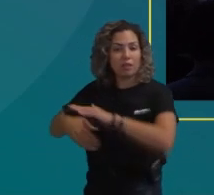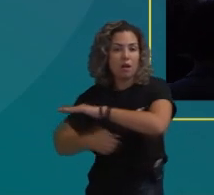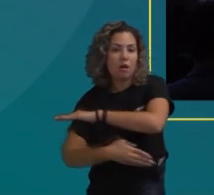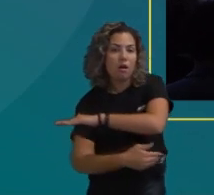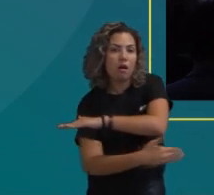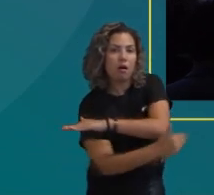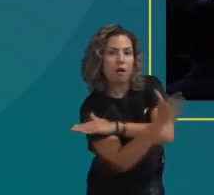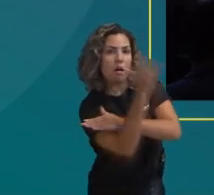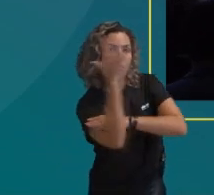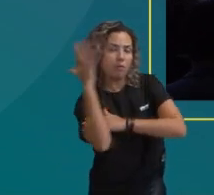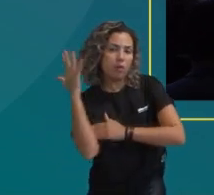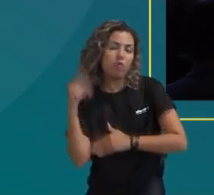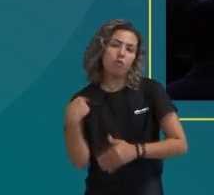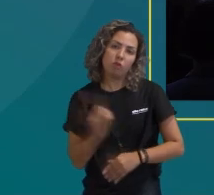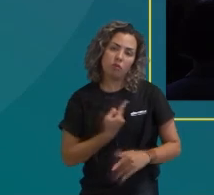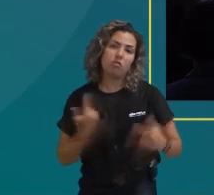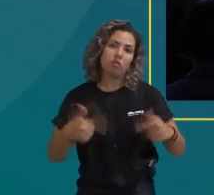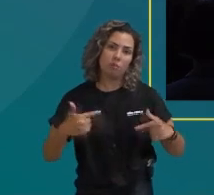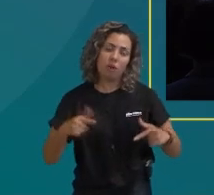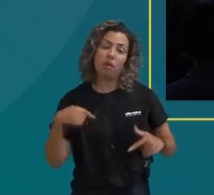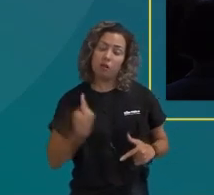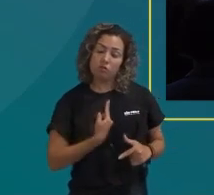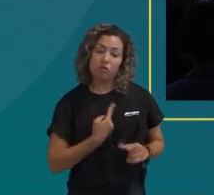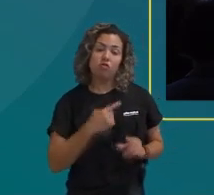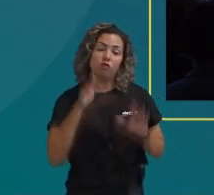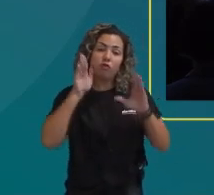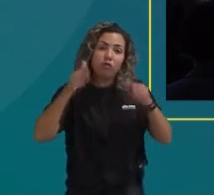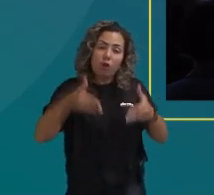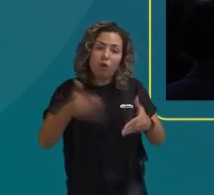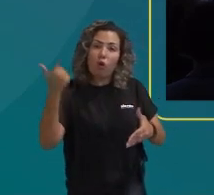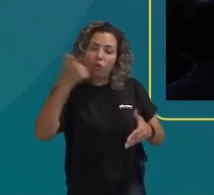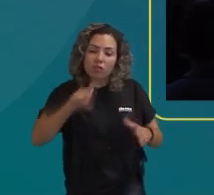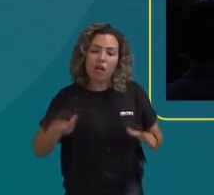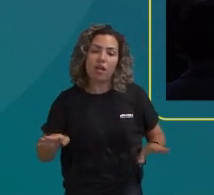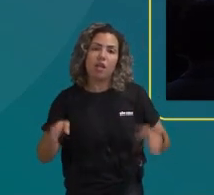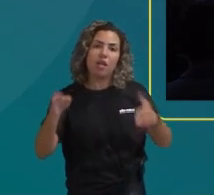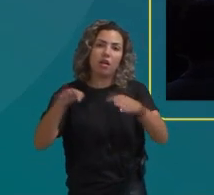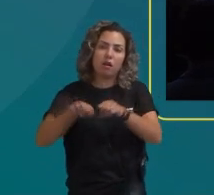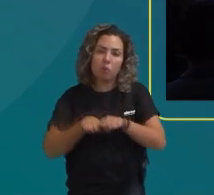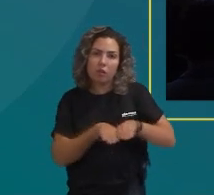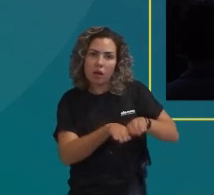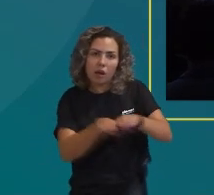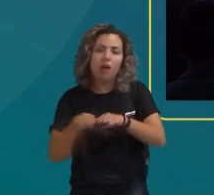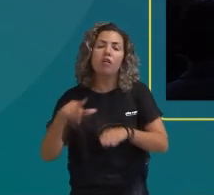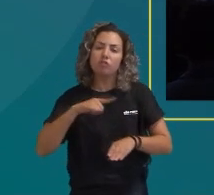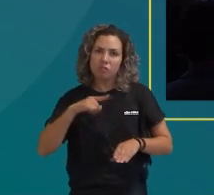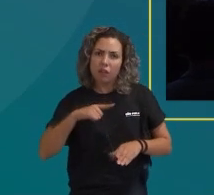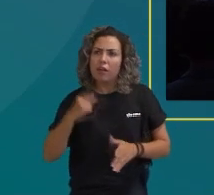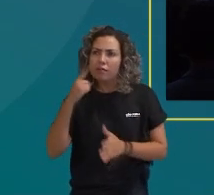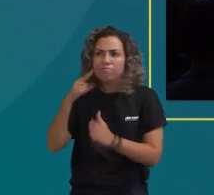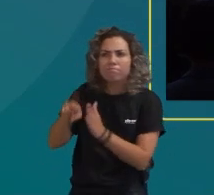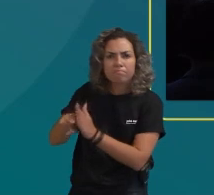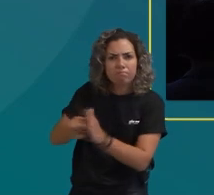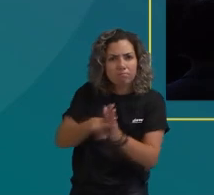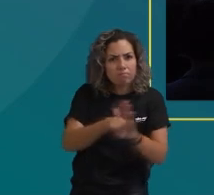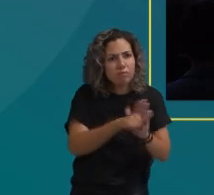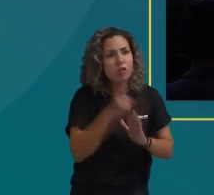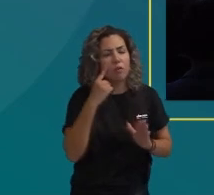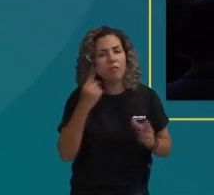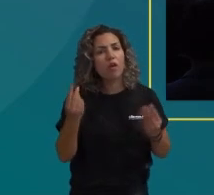on equity. We've been using geospatial data to see how urban forests are changing. We've